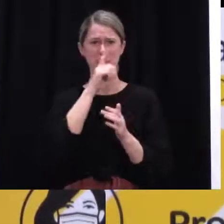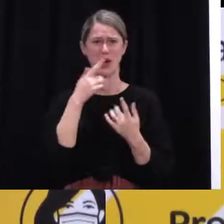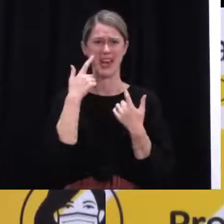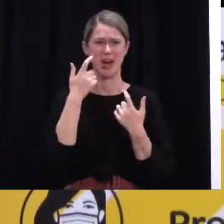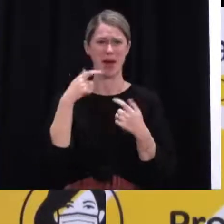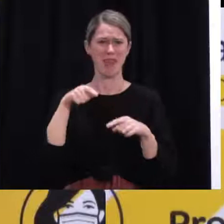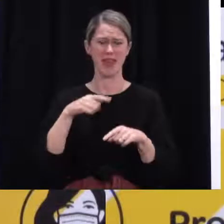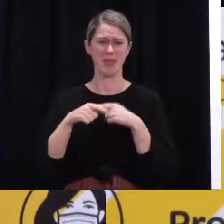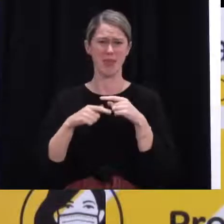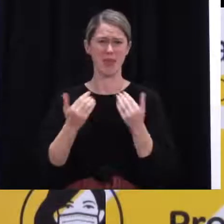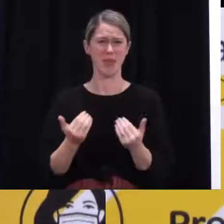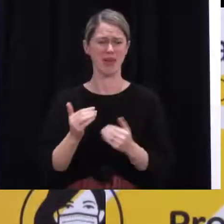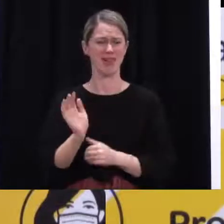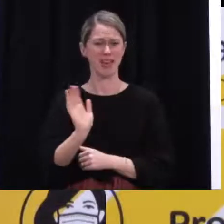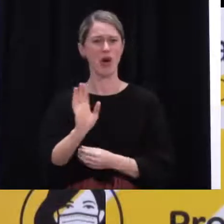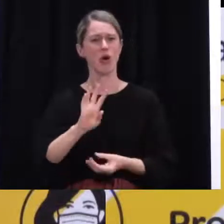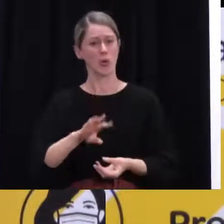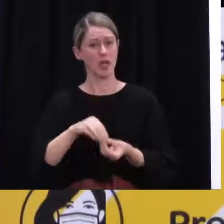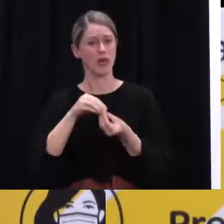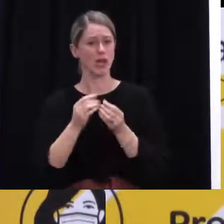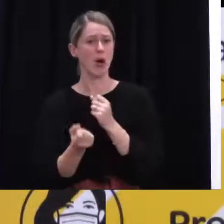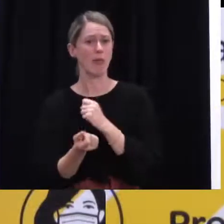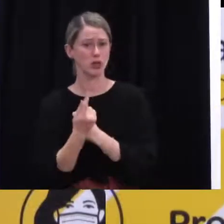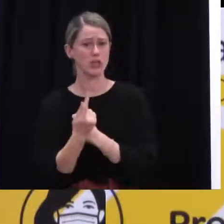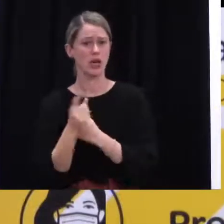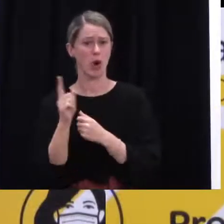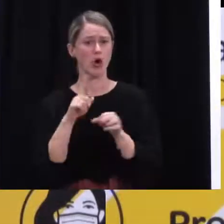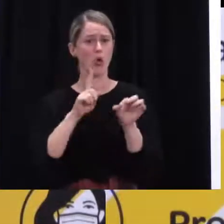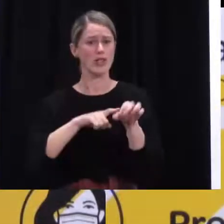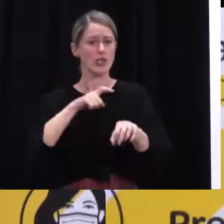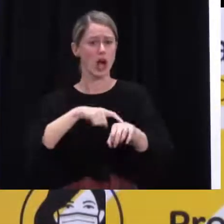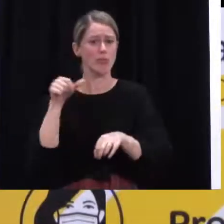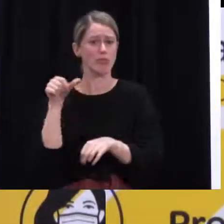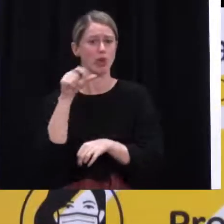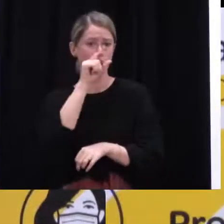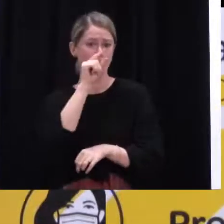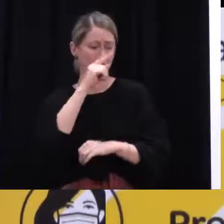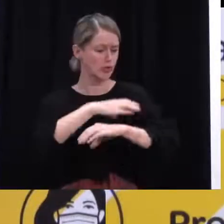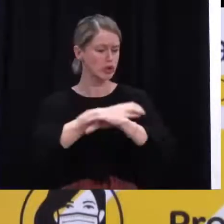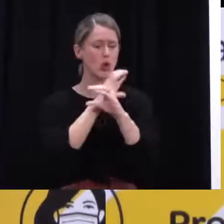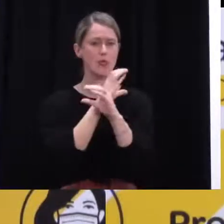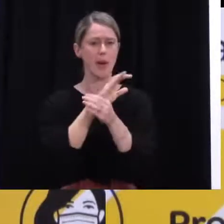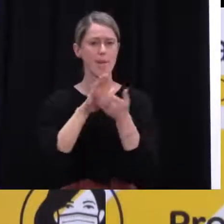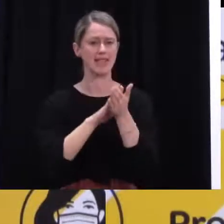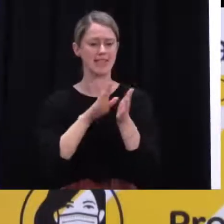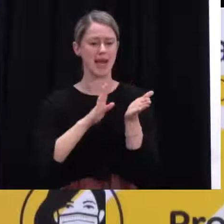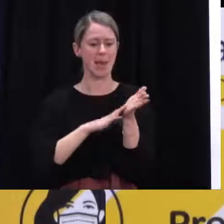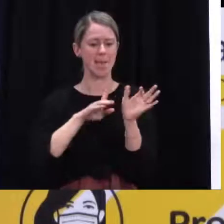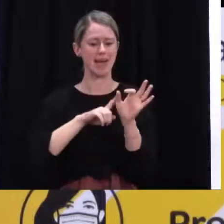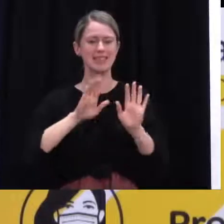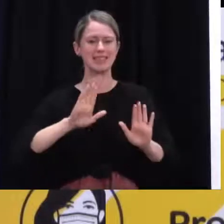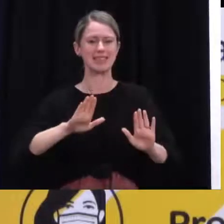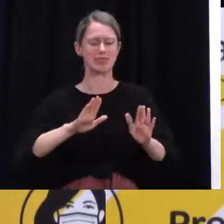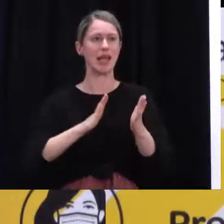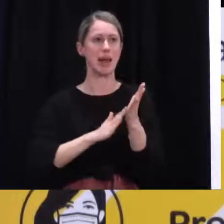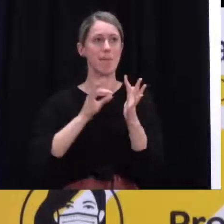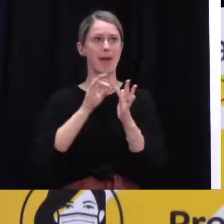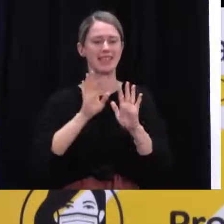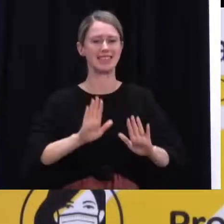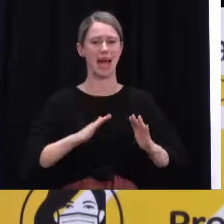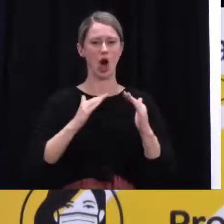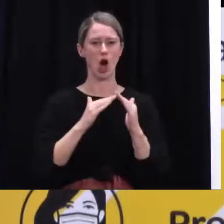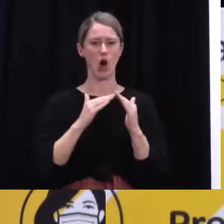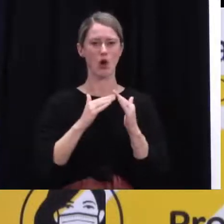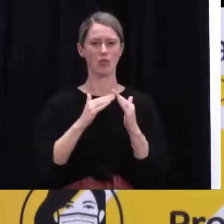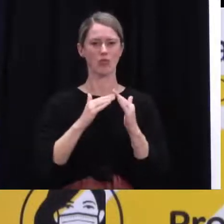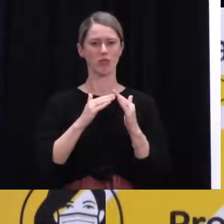moment. We did create an opportunity for question time to be held remotely so that MPs could remain at home and